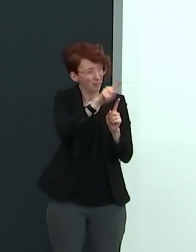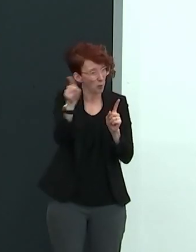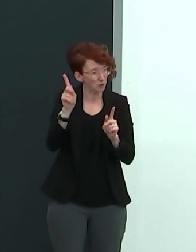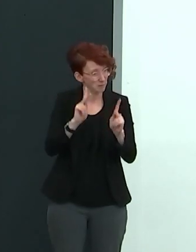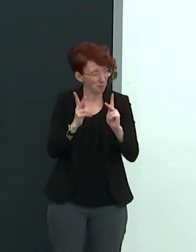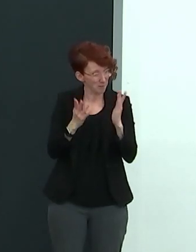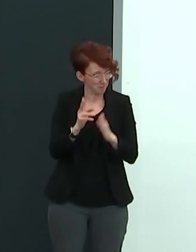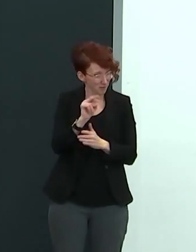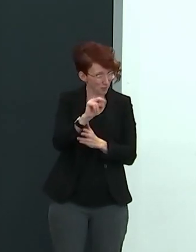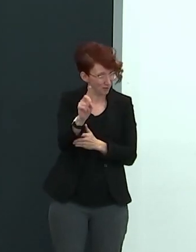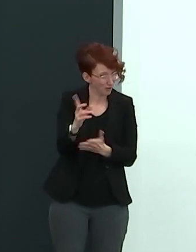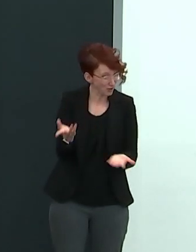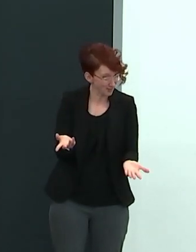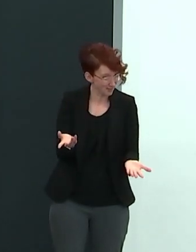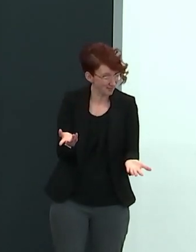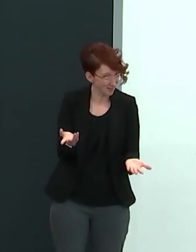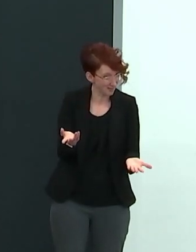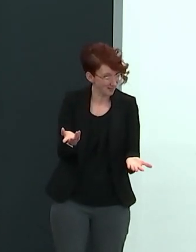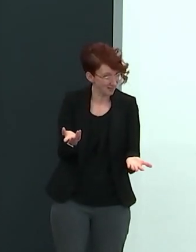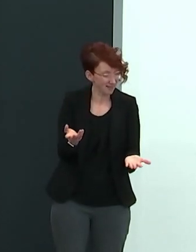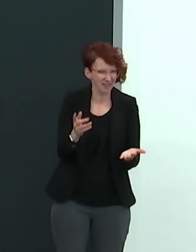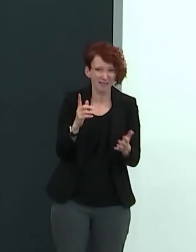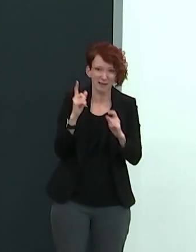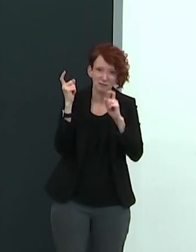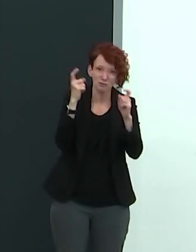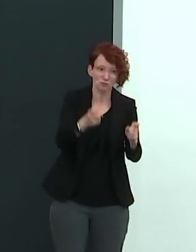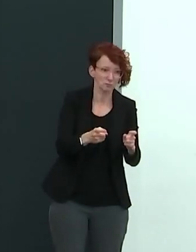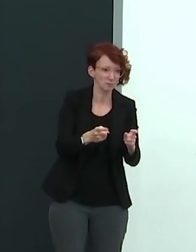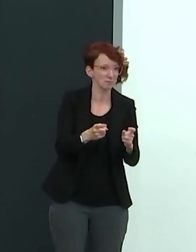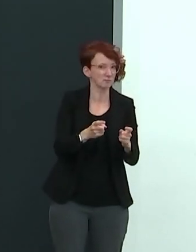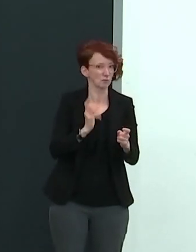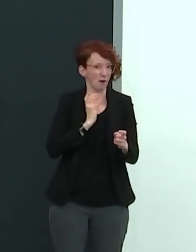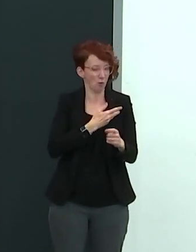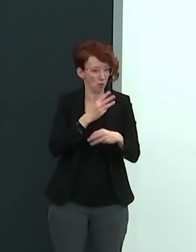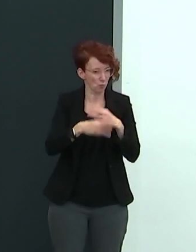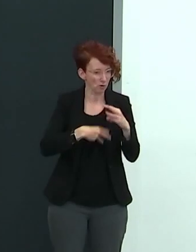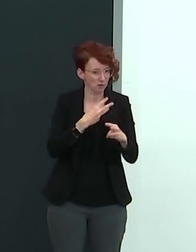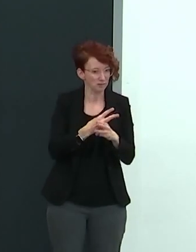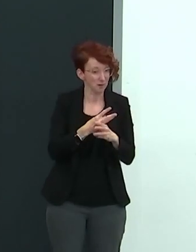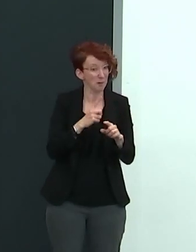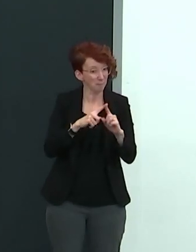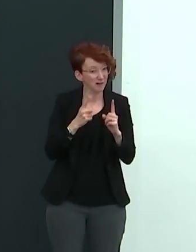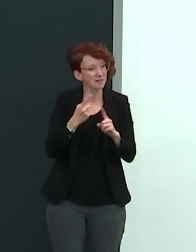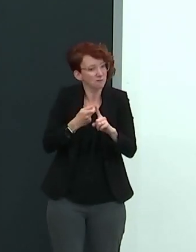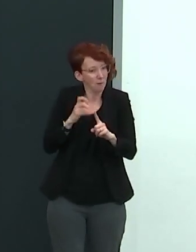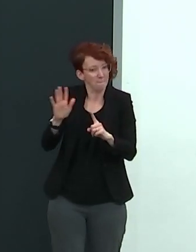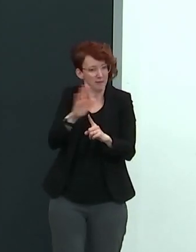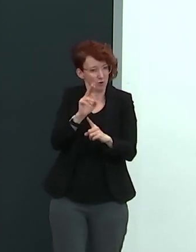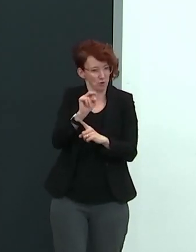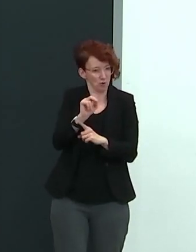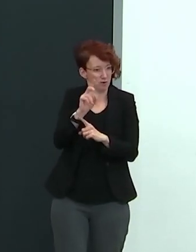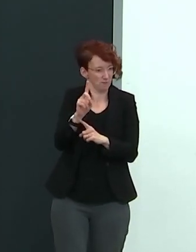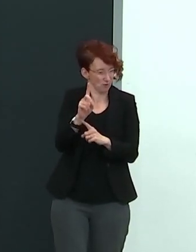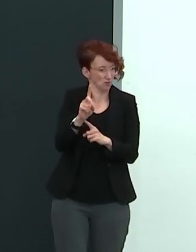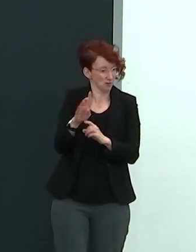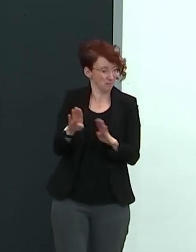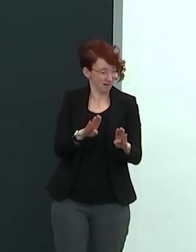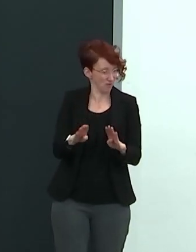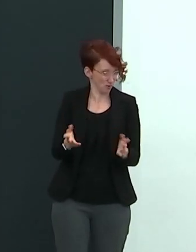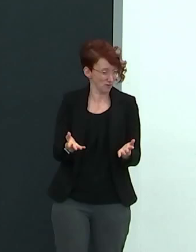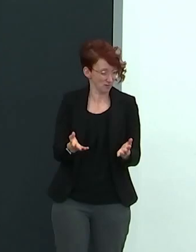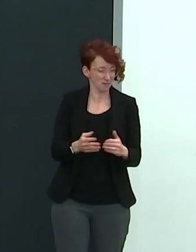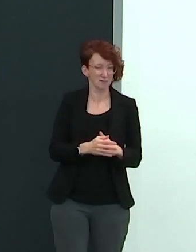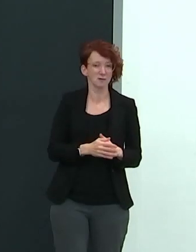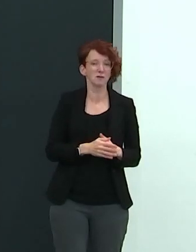and STEM fields that these individuals have made to their neurodivergent characteristics. By removing